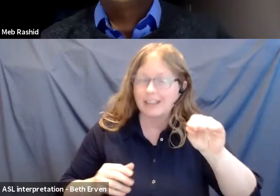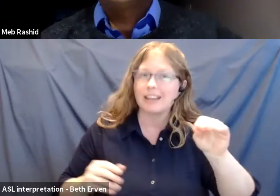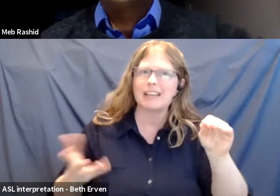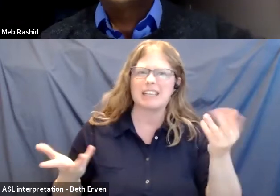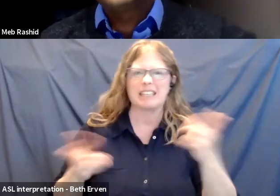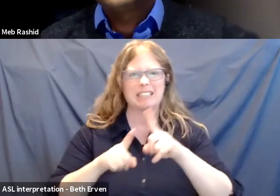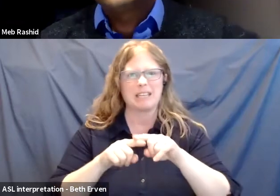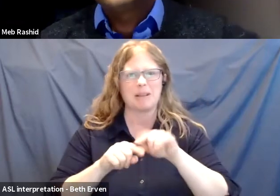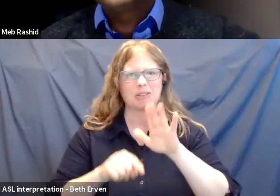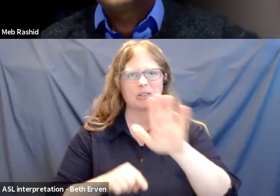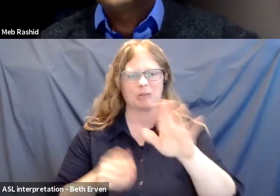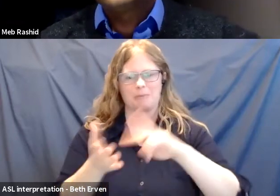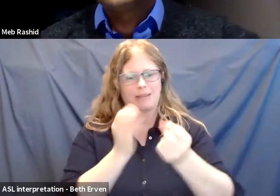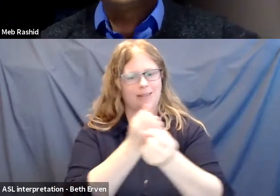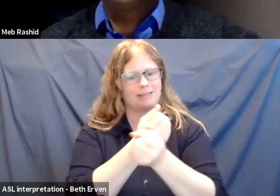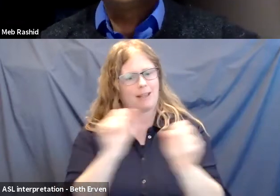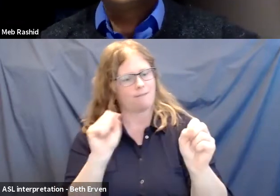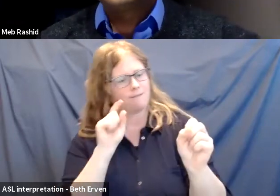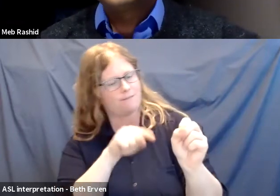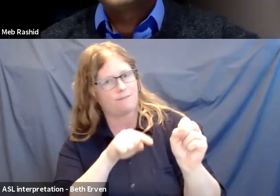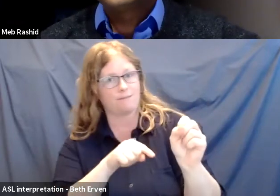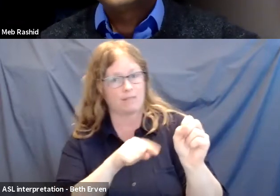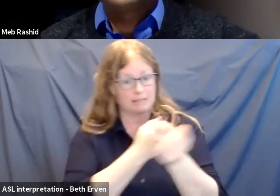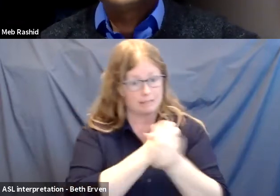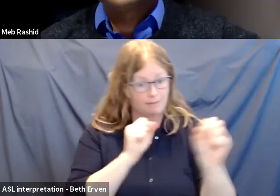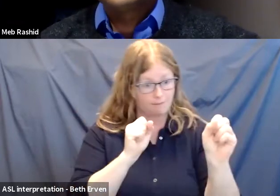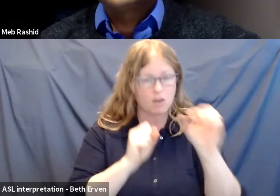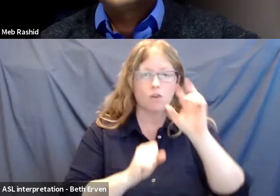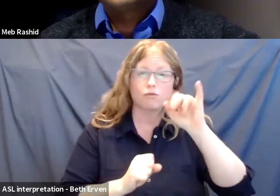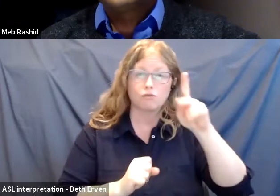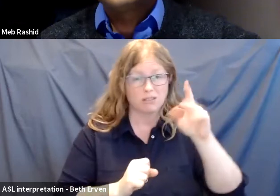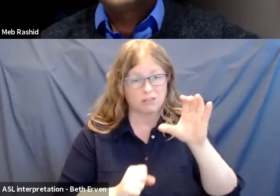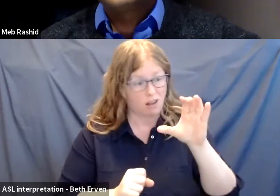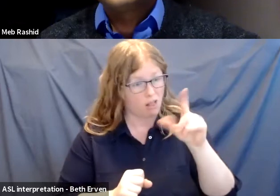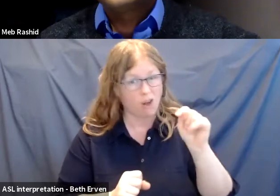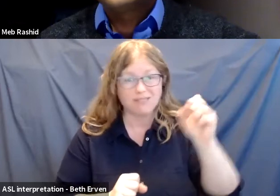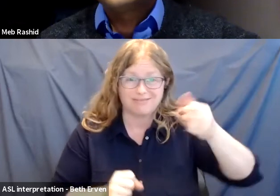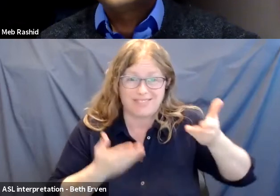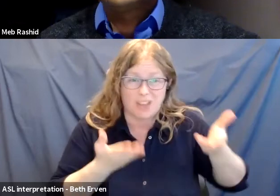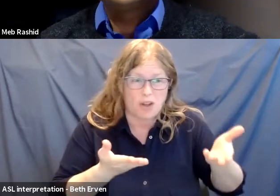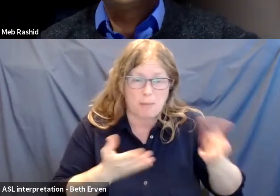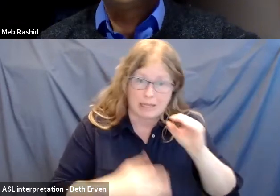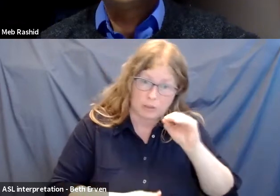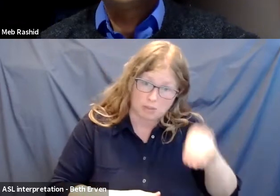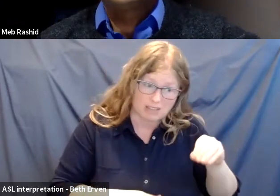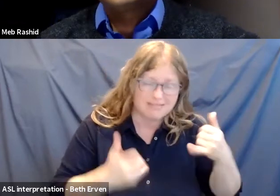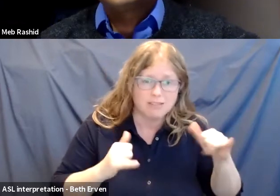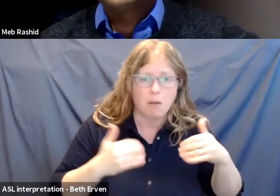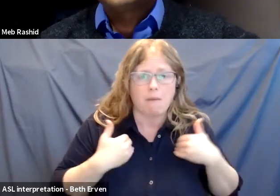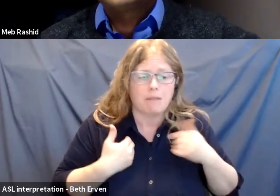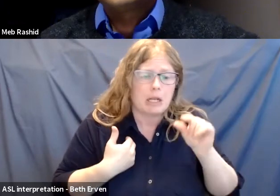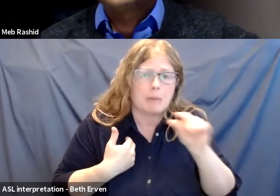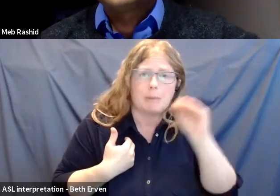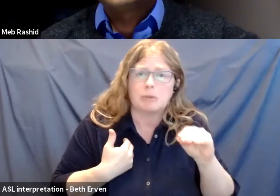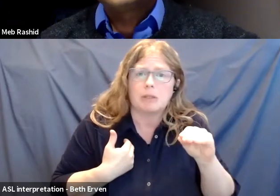on what your definition of safe is. Like, your risk of clotting is still there. It's just extremely low, but it's not 0%. It's probably a little bit higher